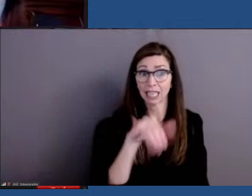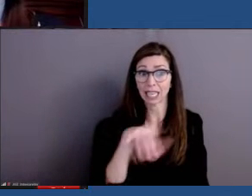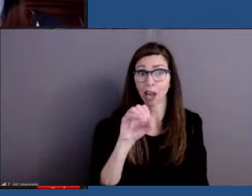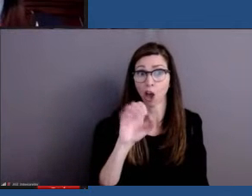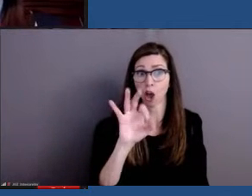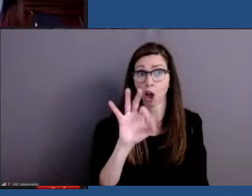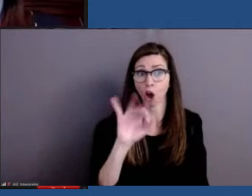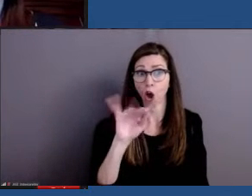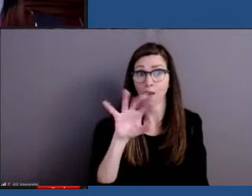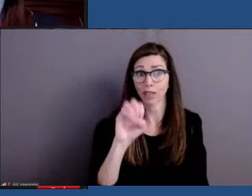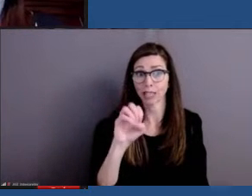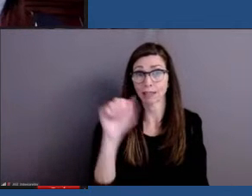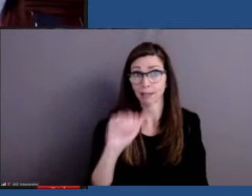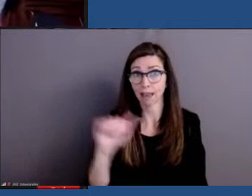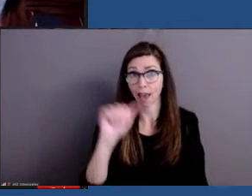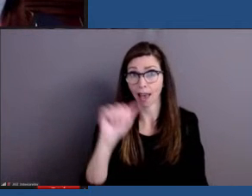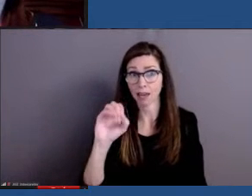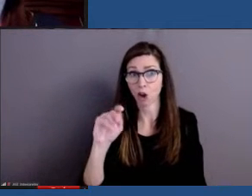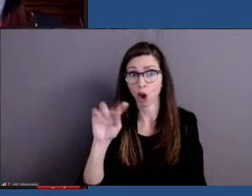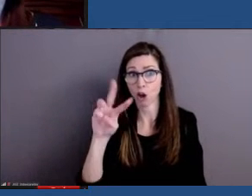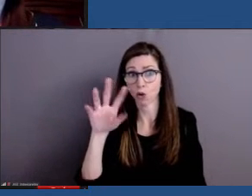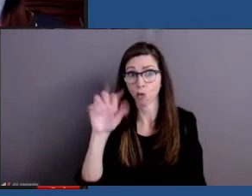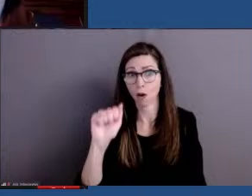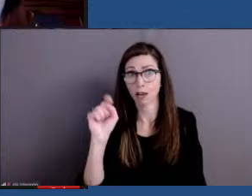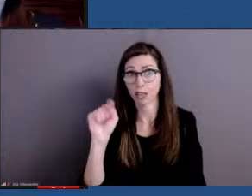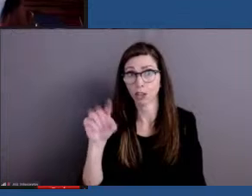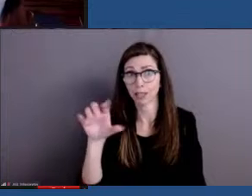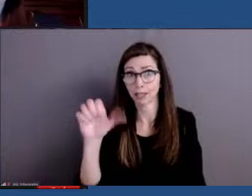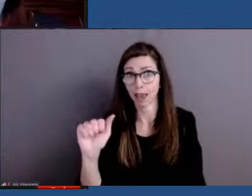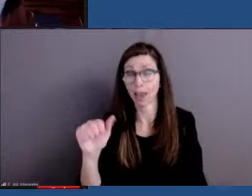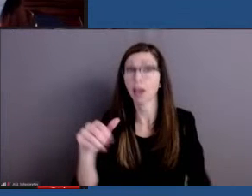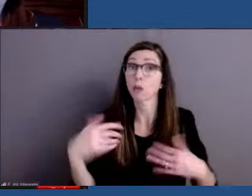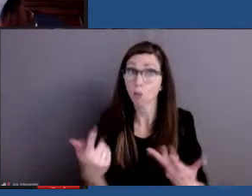accessibilityoffice@ottawa.ca, or through your city councillor.